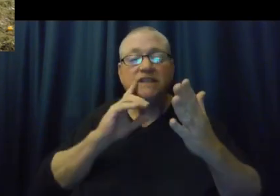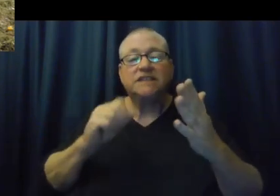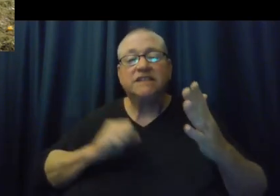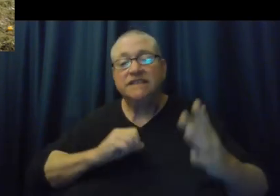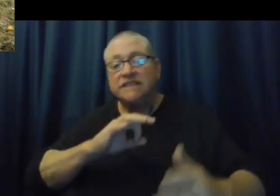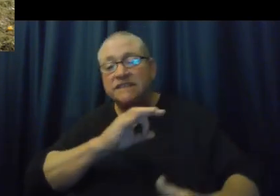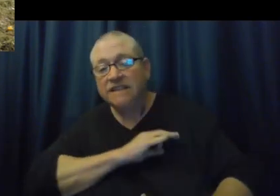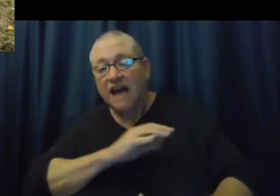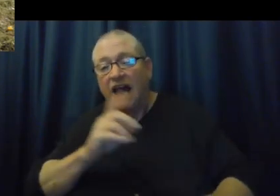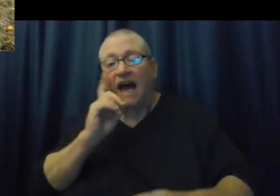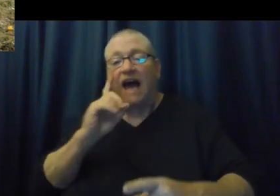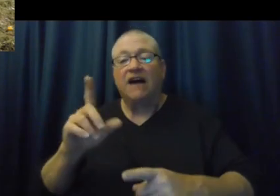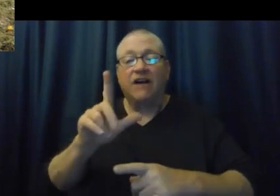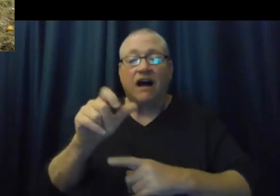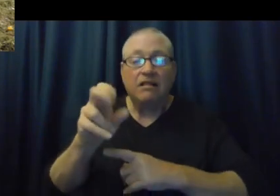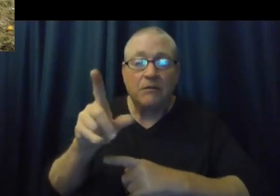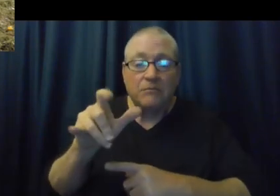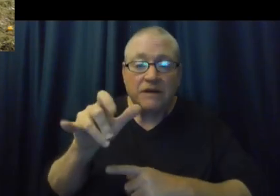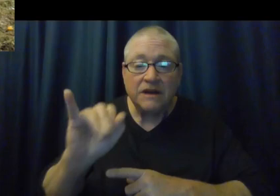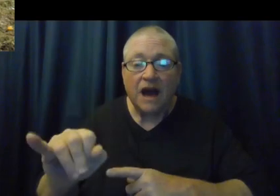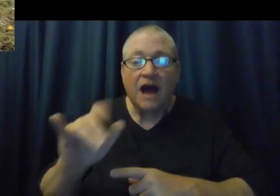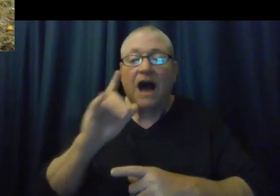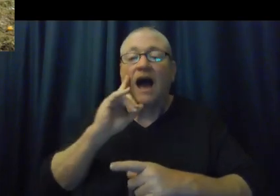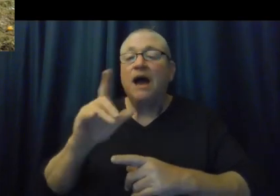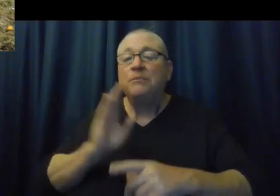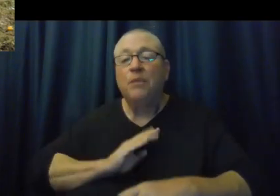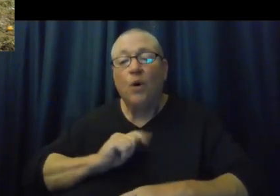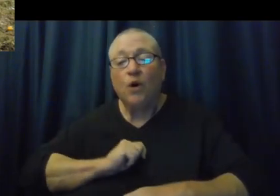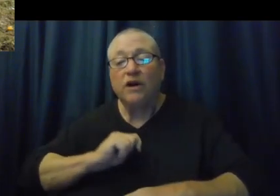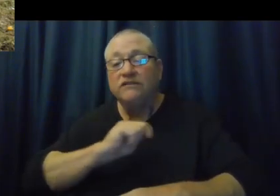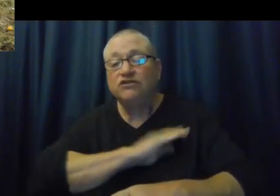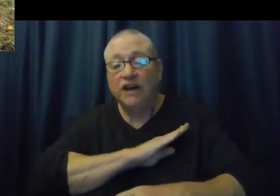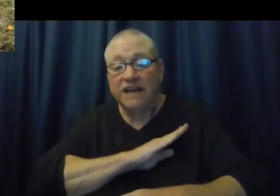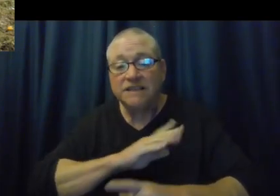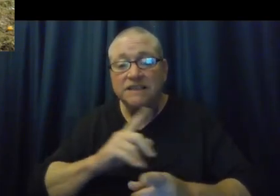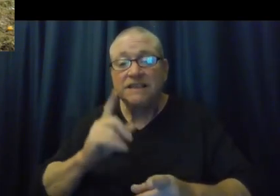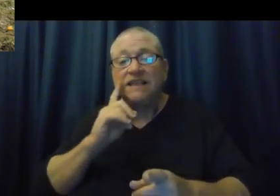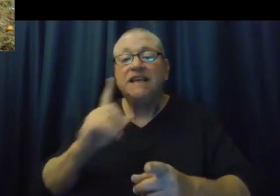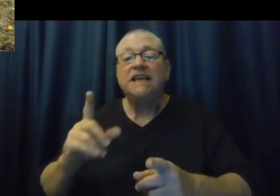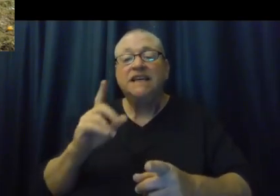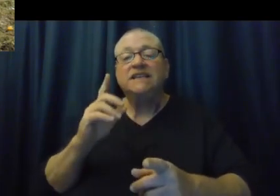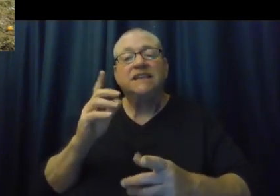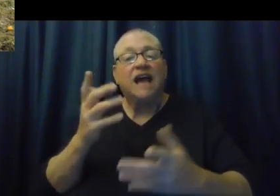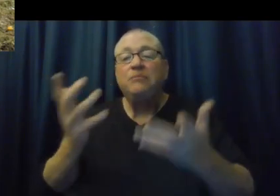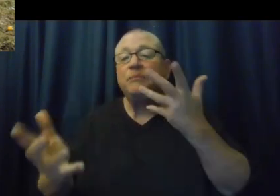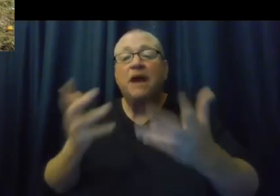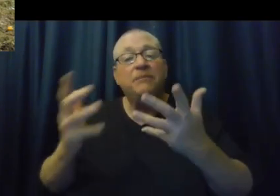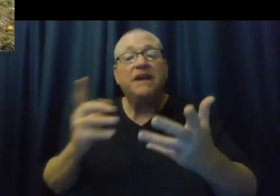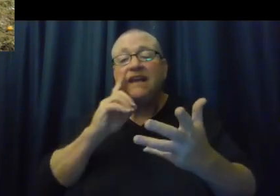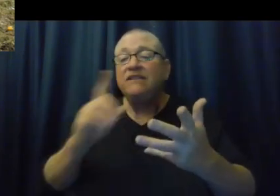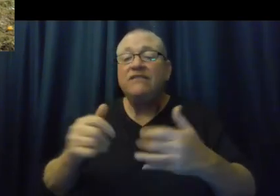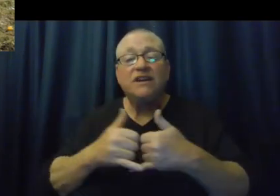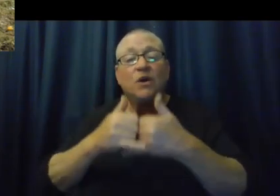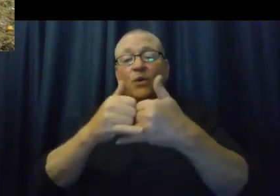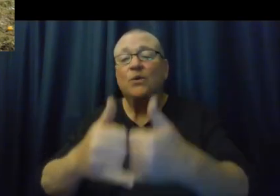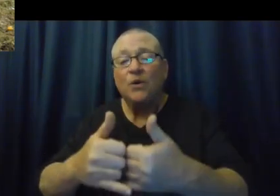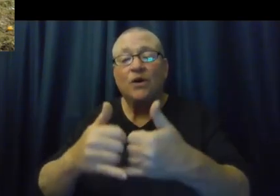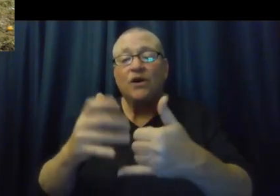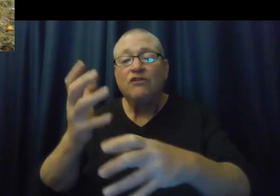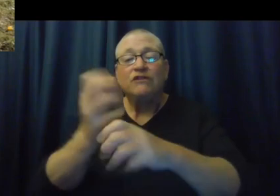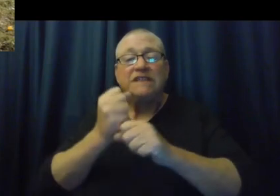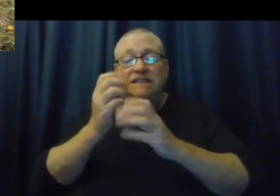faculty, Board of Trustees, and perhaps even friends and families of award recipients. Thank you for joining